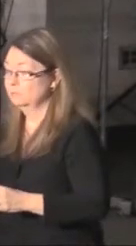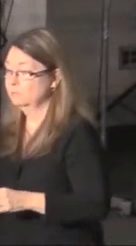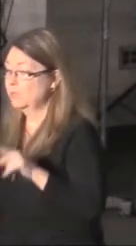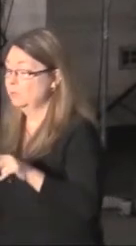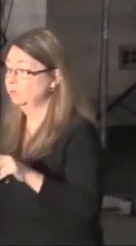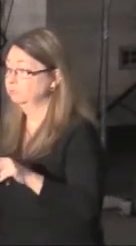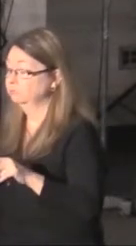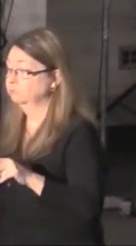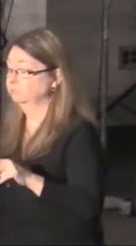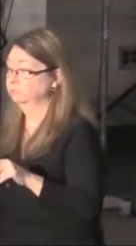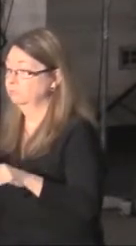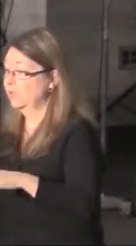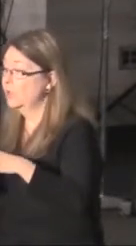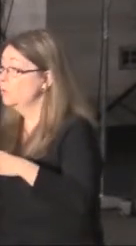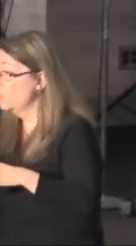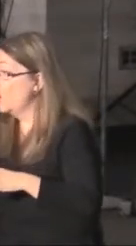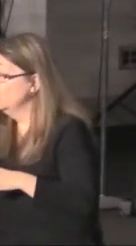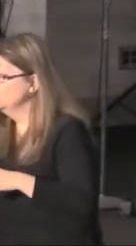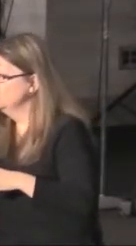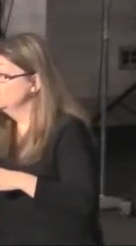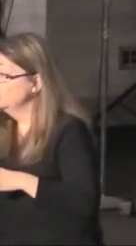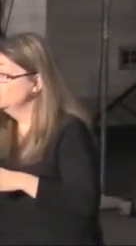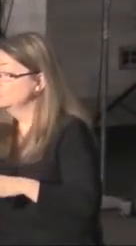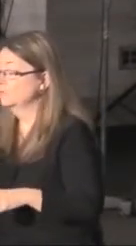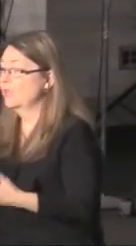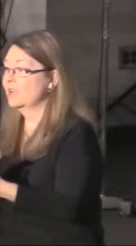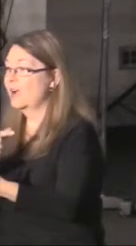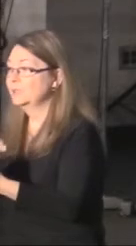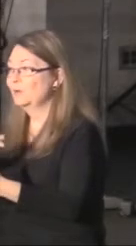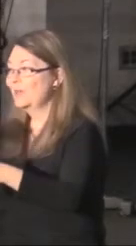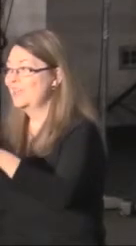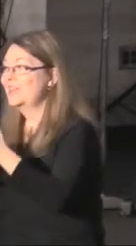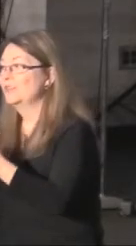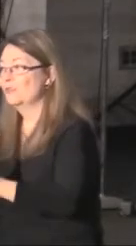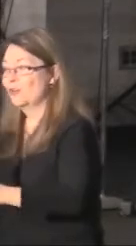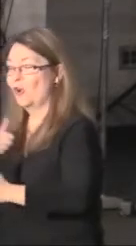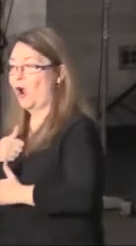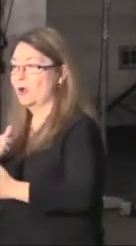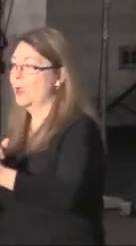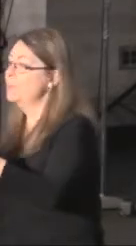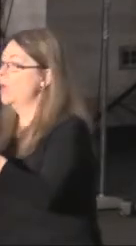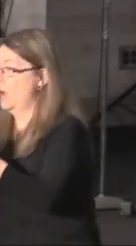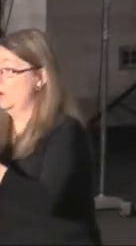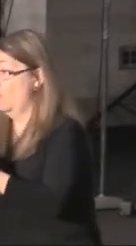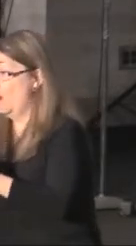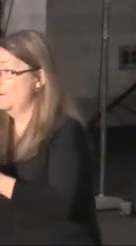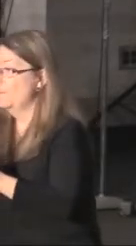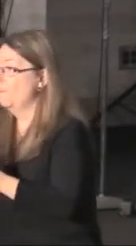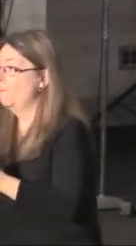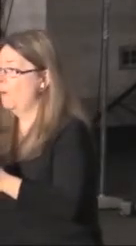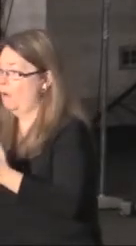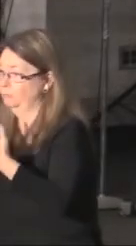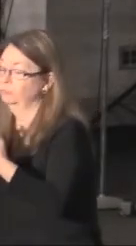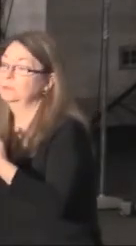the emperor's personal soldiers. The gospel has penetrated the imperial guard and beyond because of Paul's imprisonment.